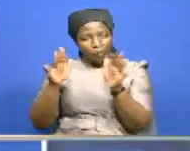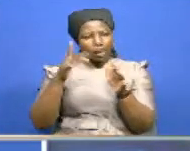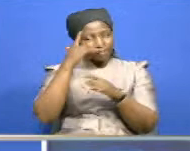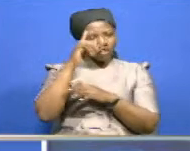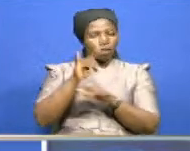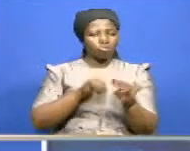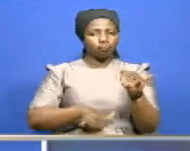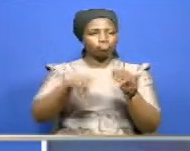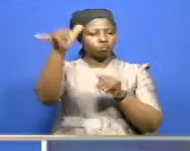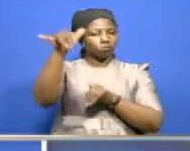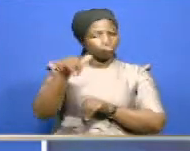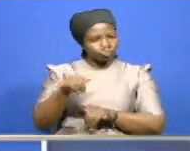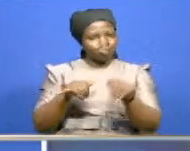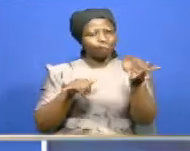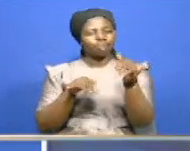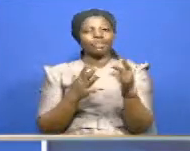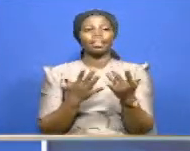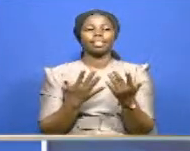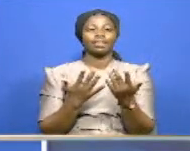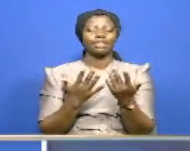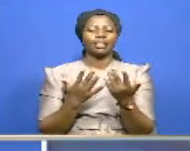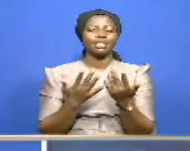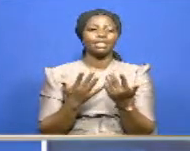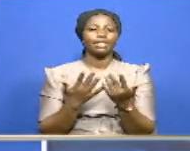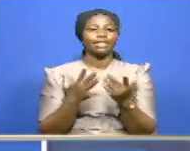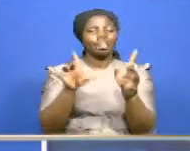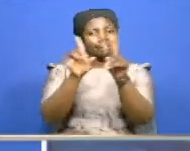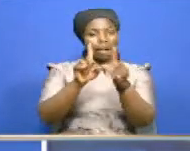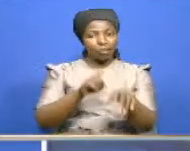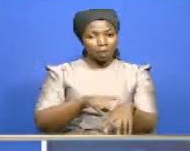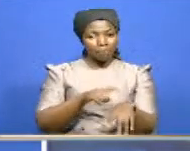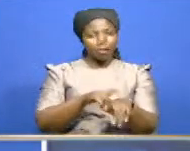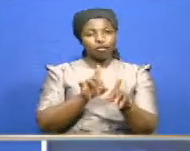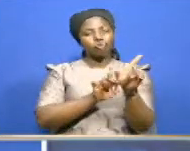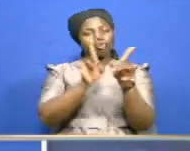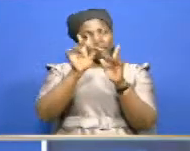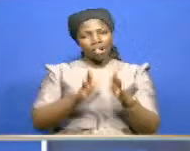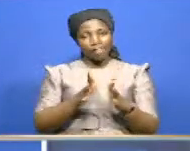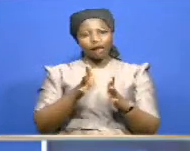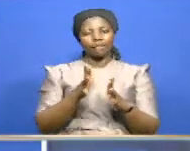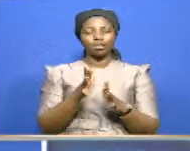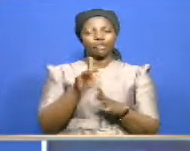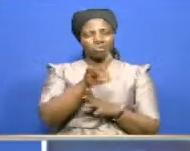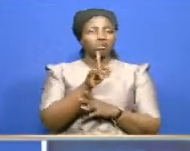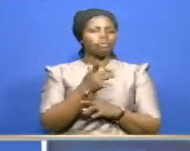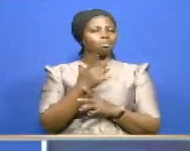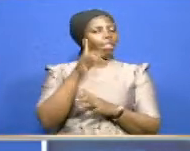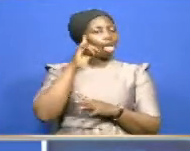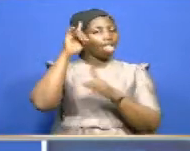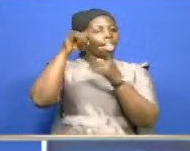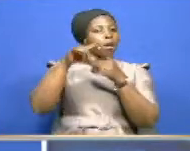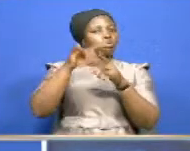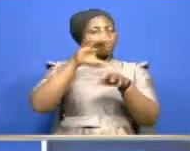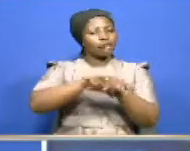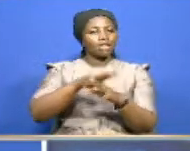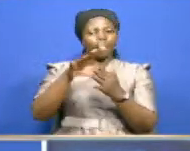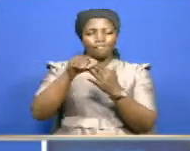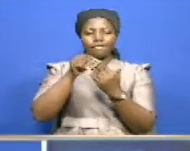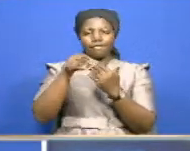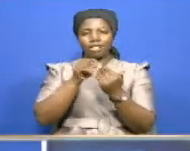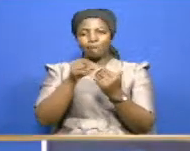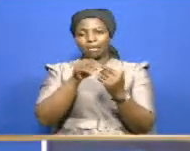for travelers, at the same time, travelers will be seeking flexibility